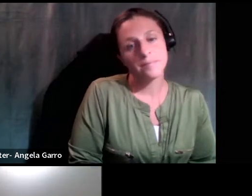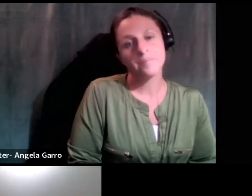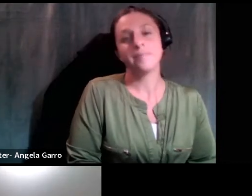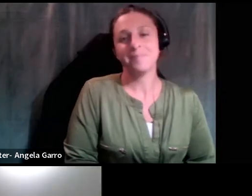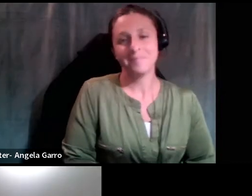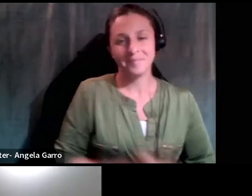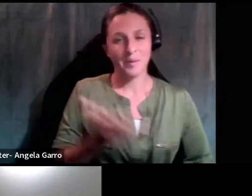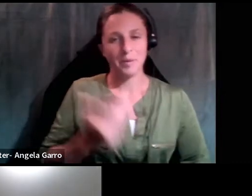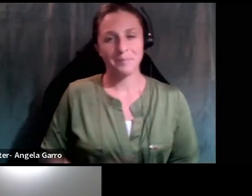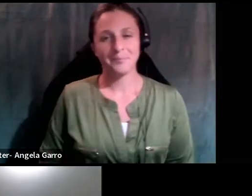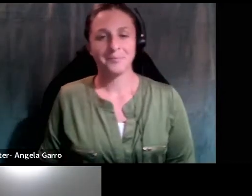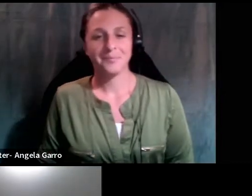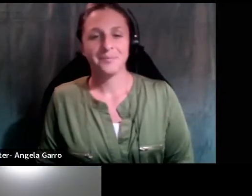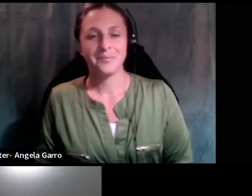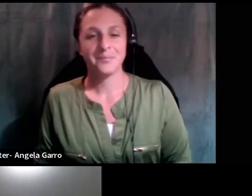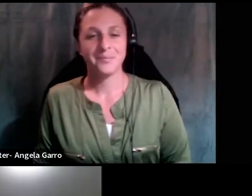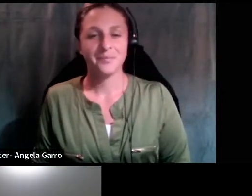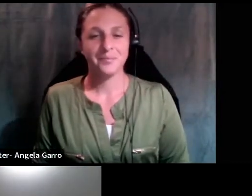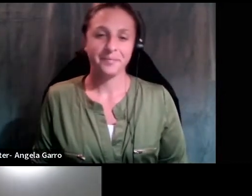There we go.